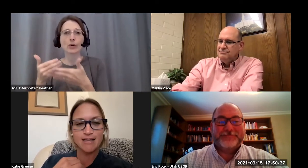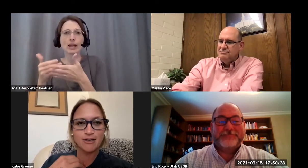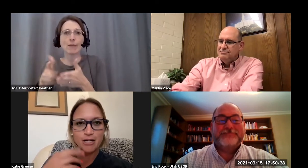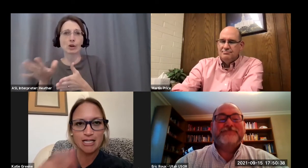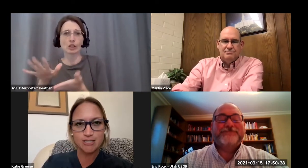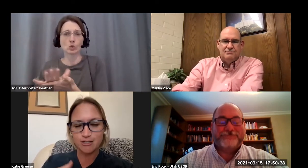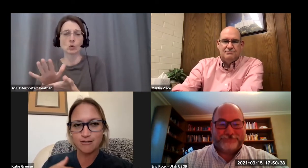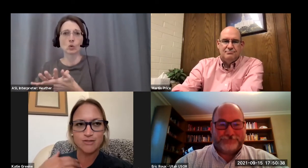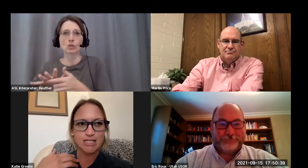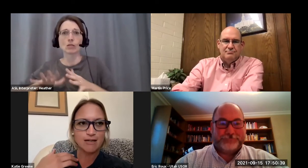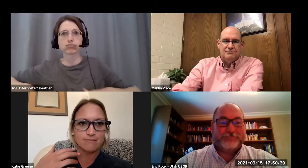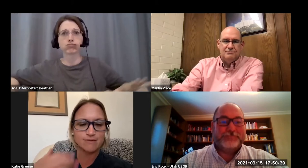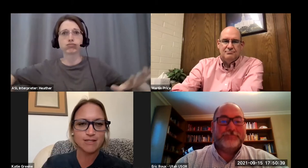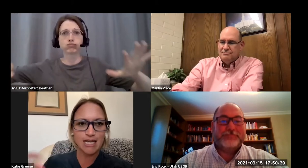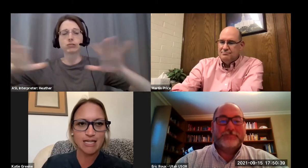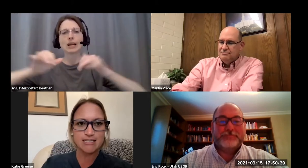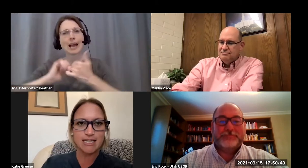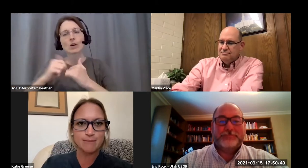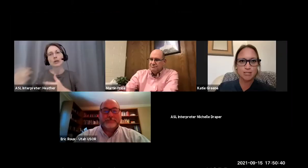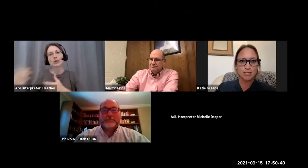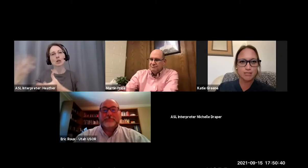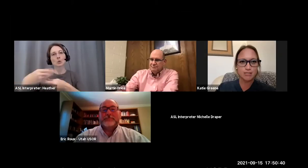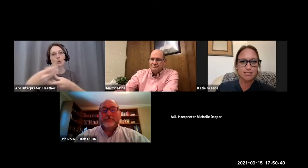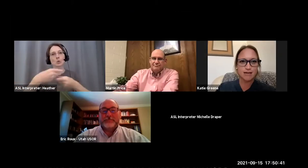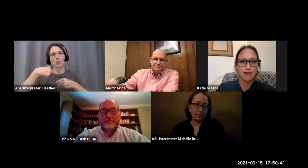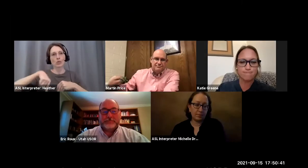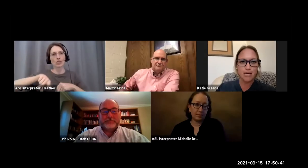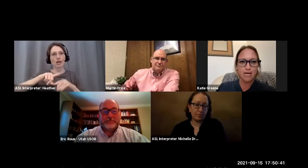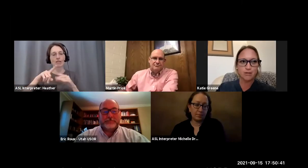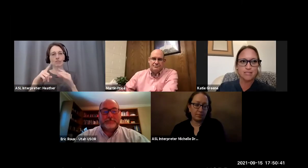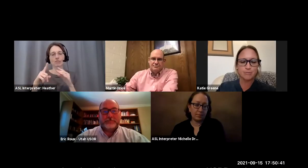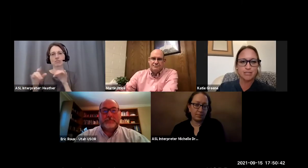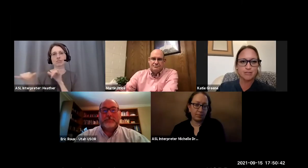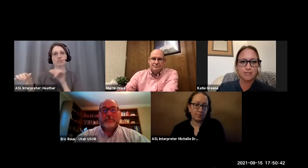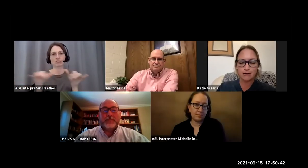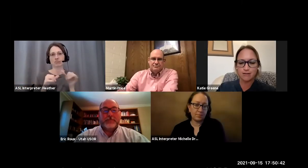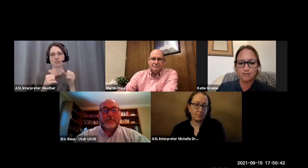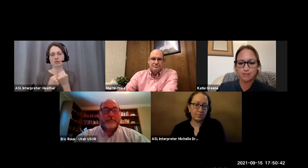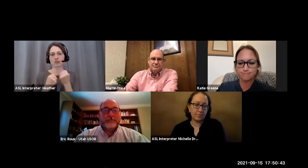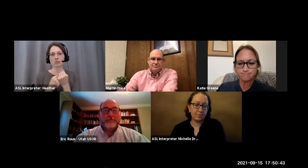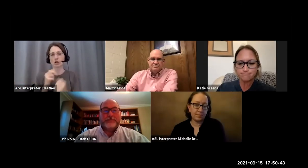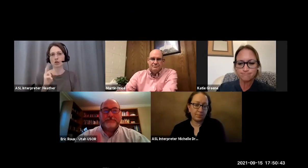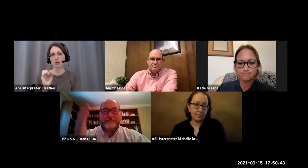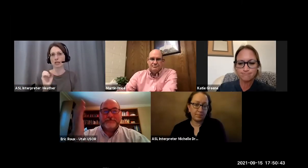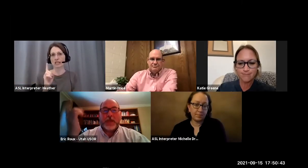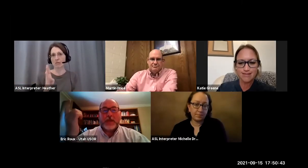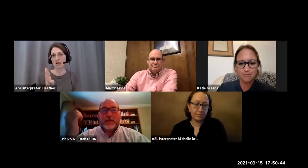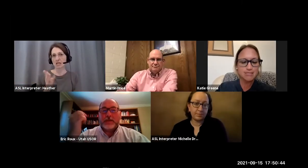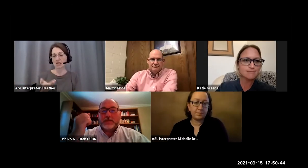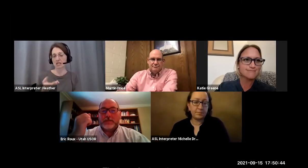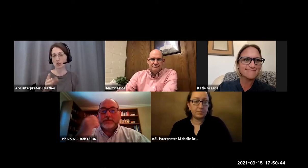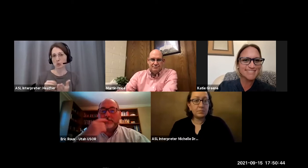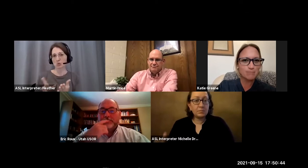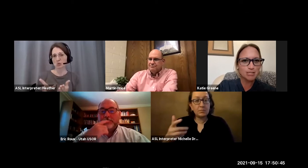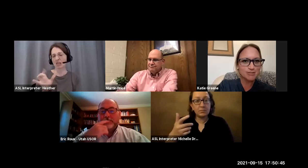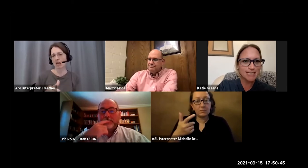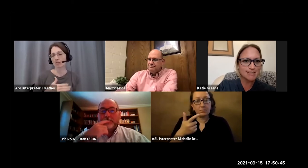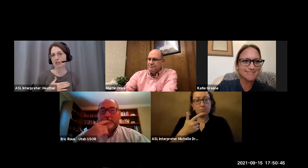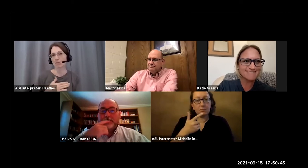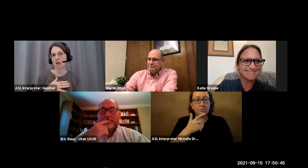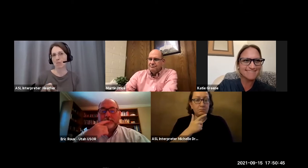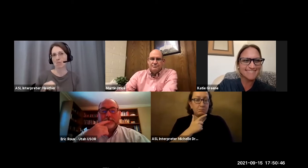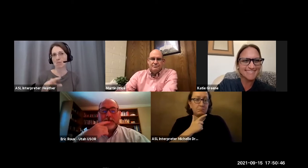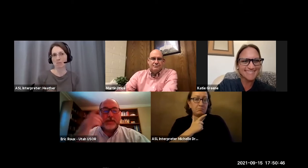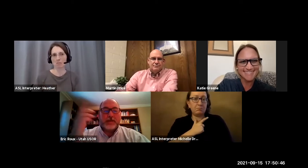included and that they're getting served and getting the same supports as our USDB students are? So that was just my 2